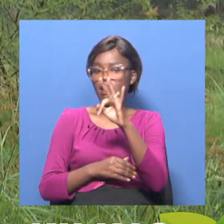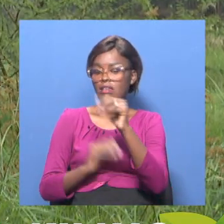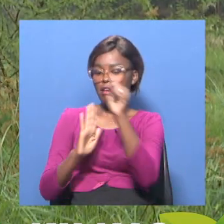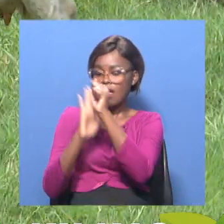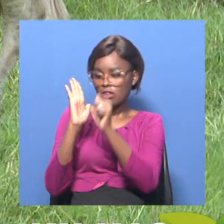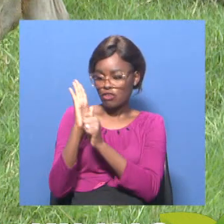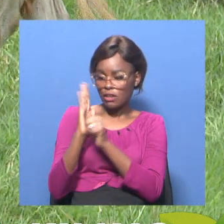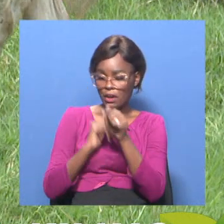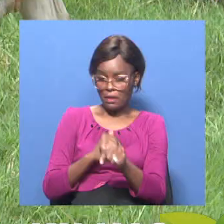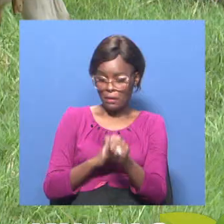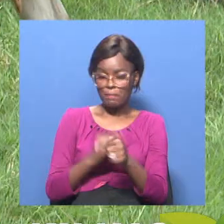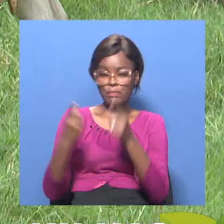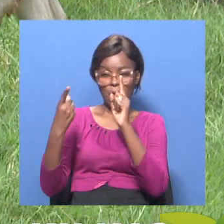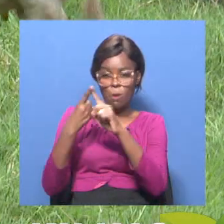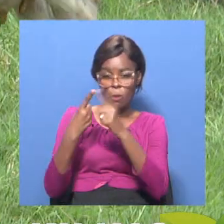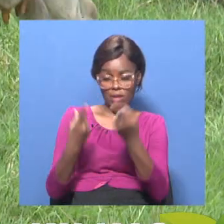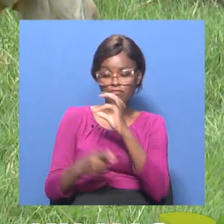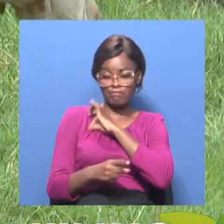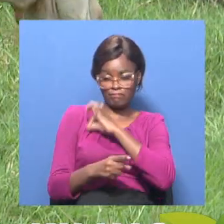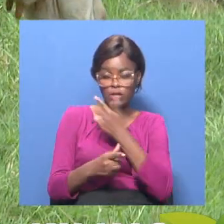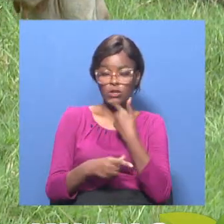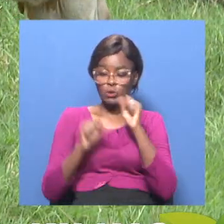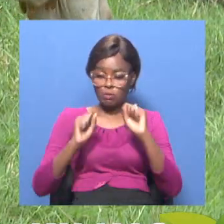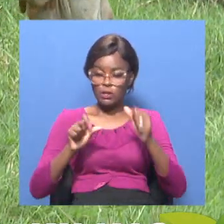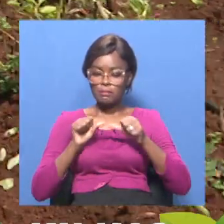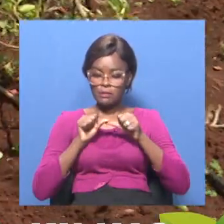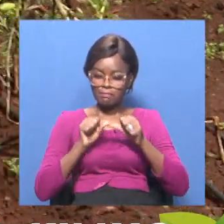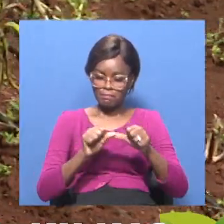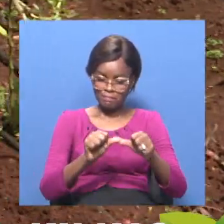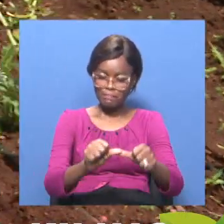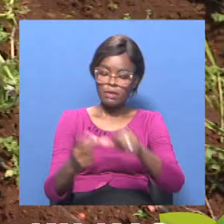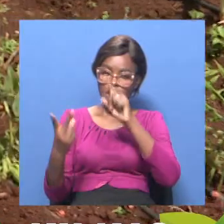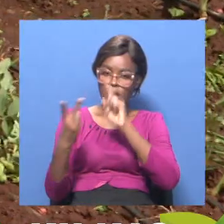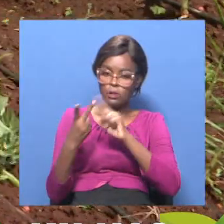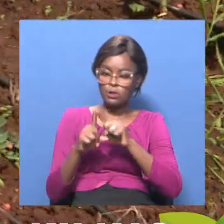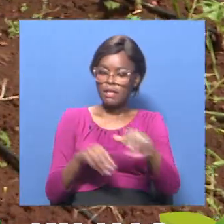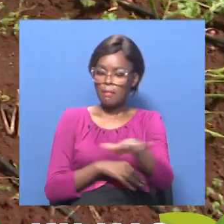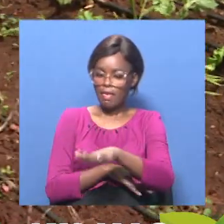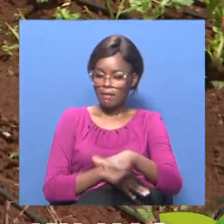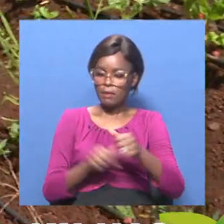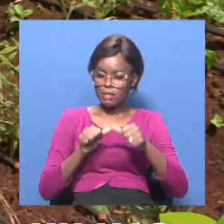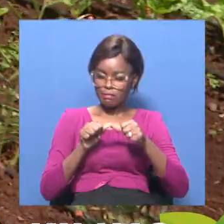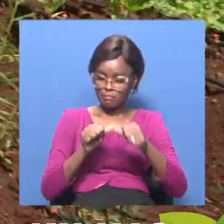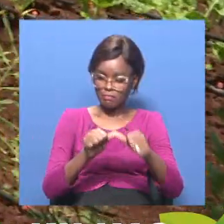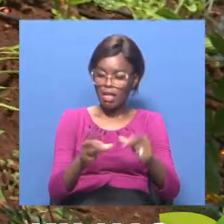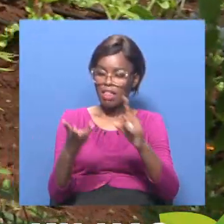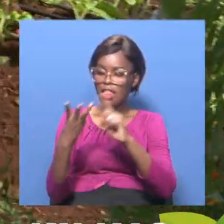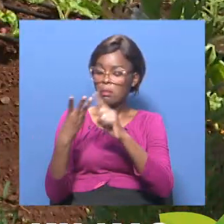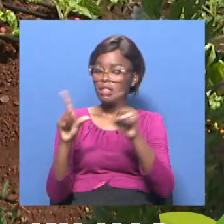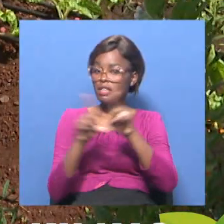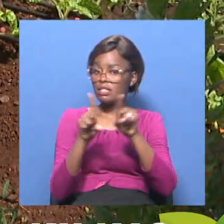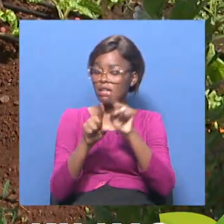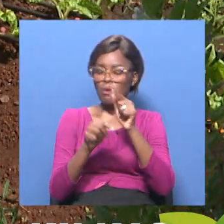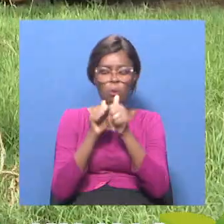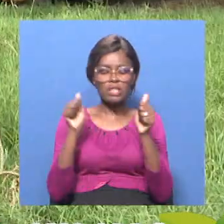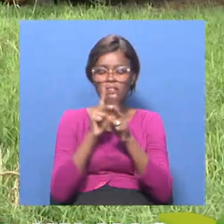here. One being profitability, so it can be sustainable. 2, environmentally sustainable. But number 3, which is so